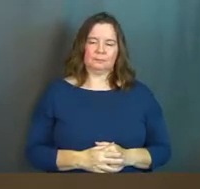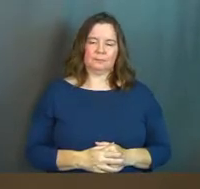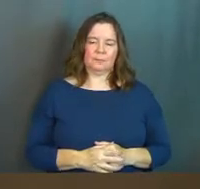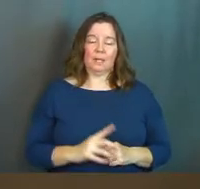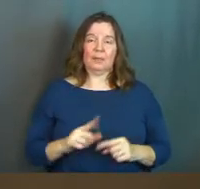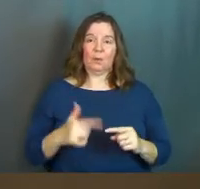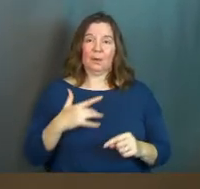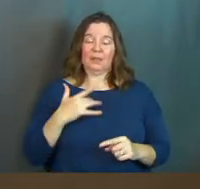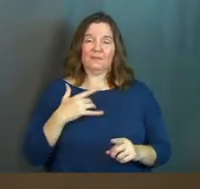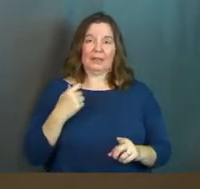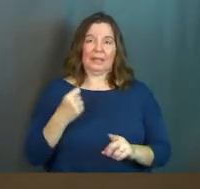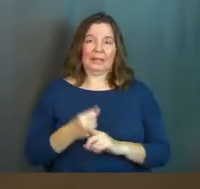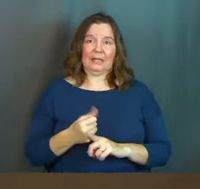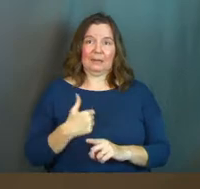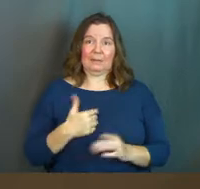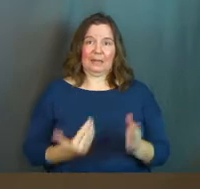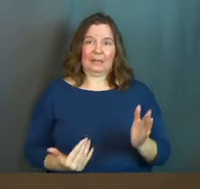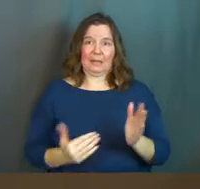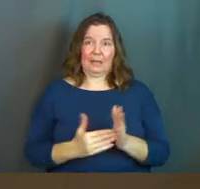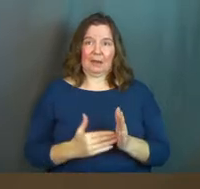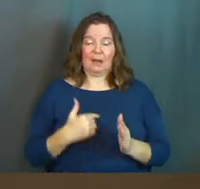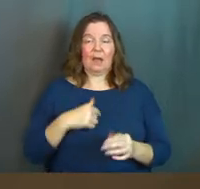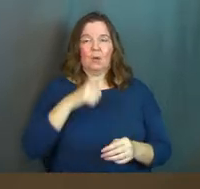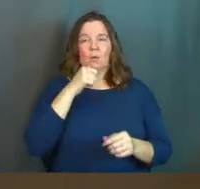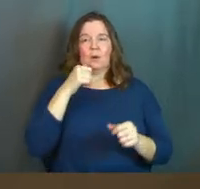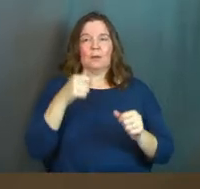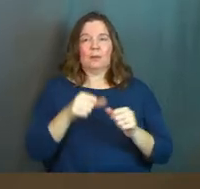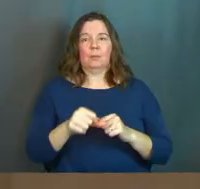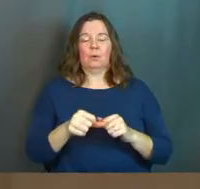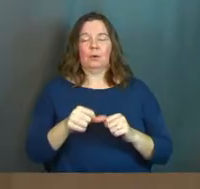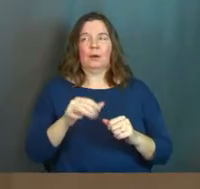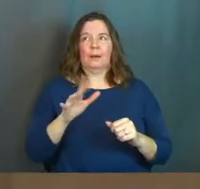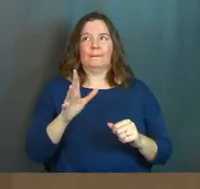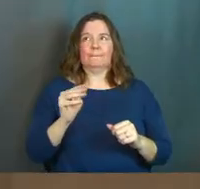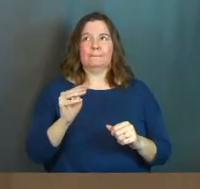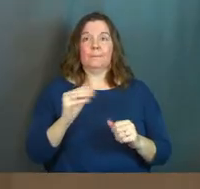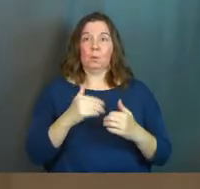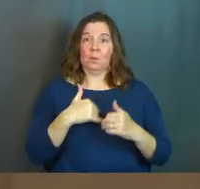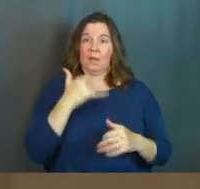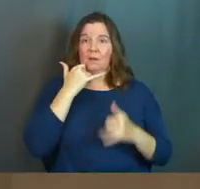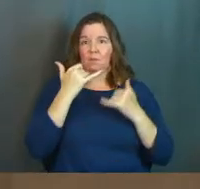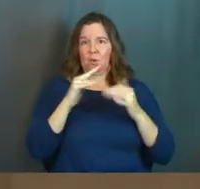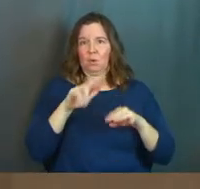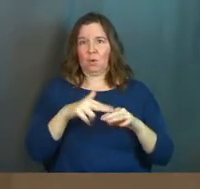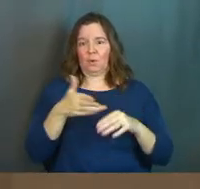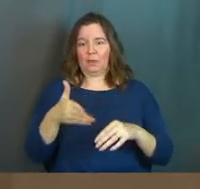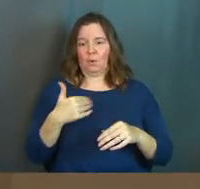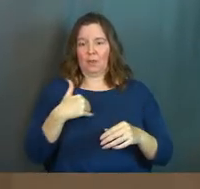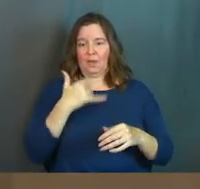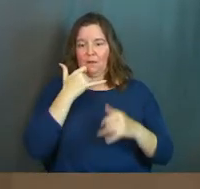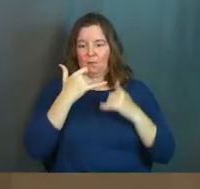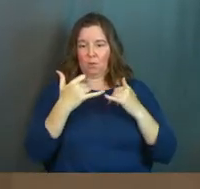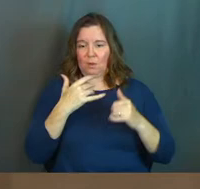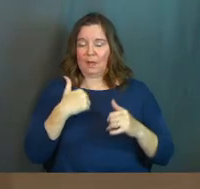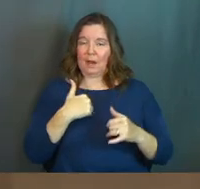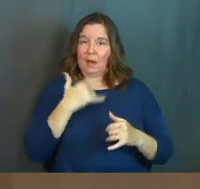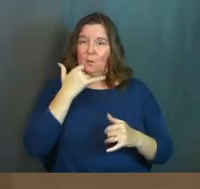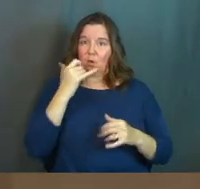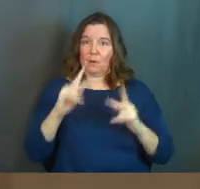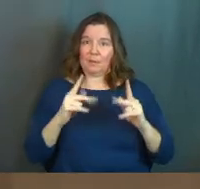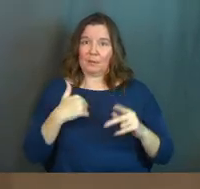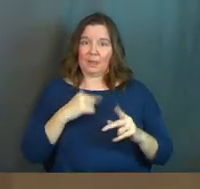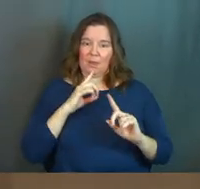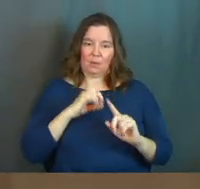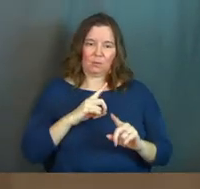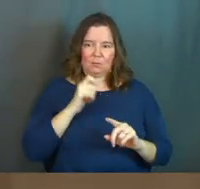that's when that feeling hit me again. I remember we had phone calls, of course, when we were there, we had phone calls, and I would call people